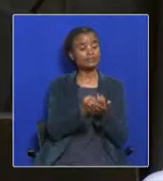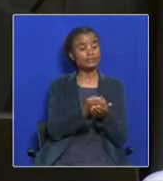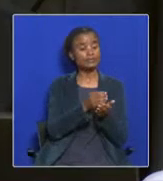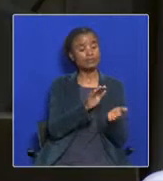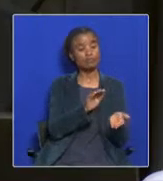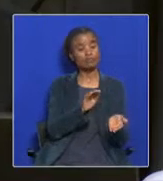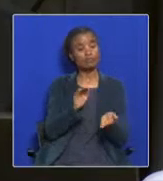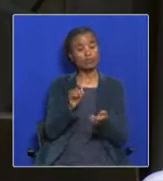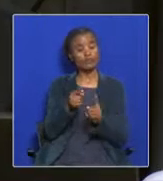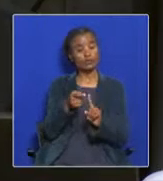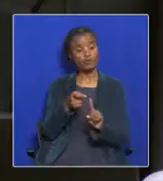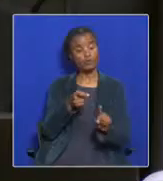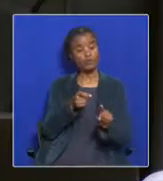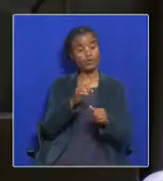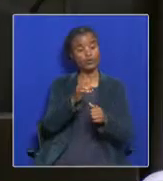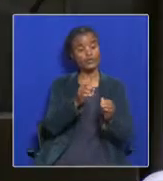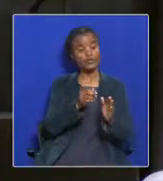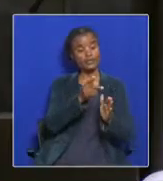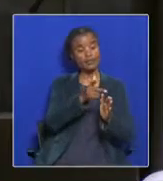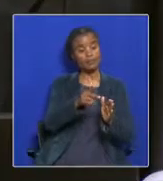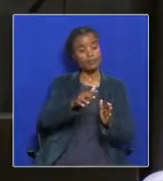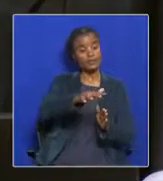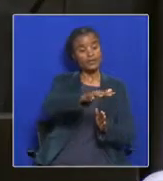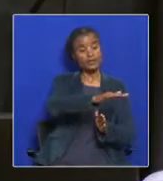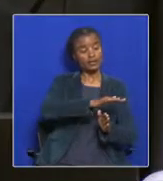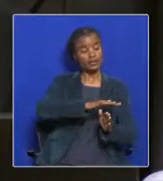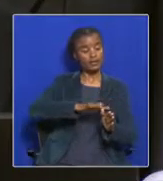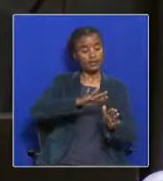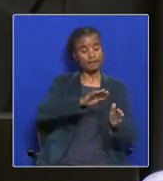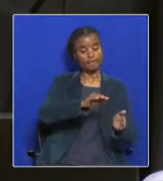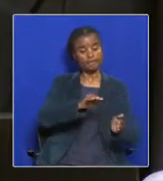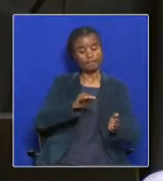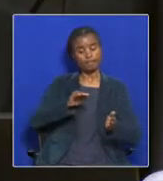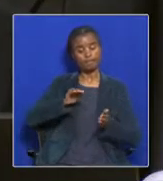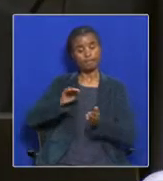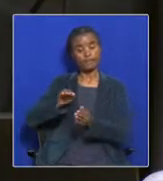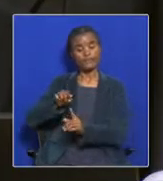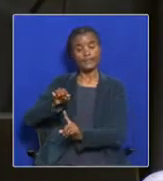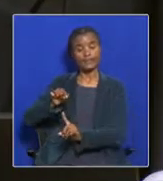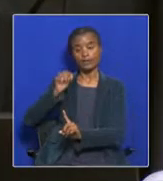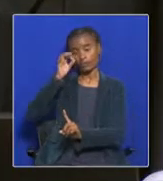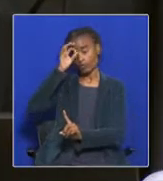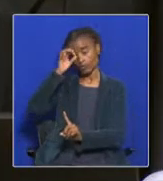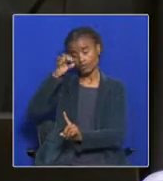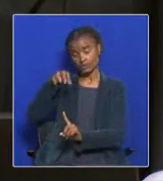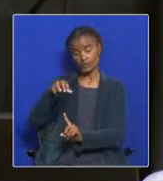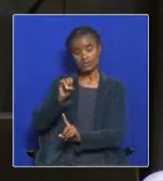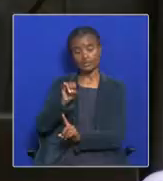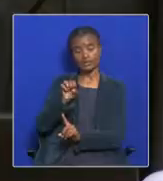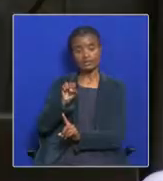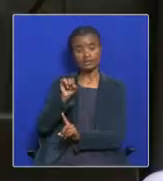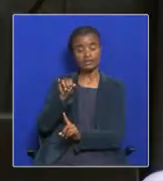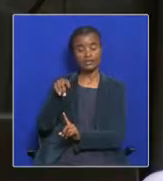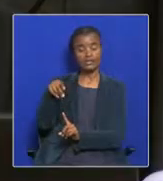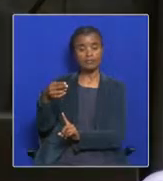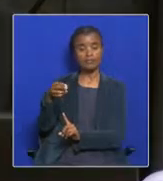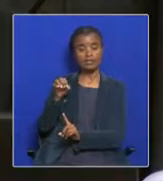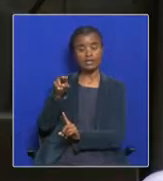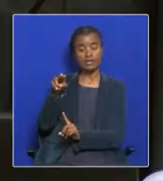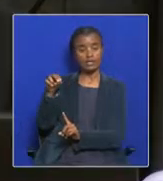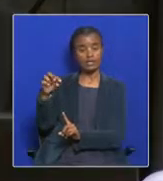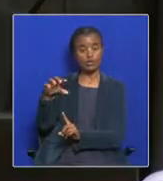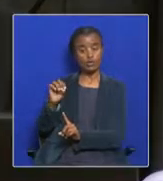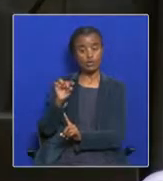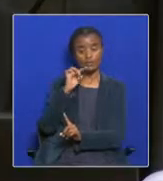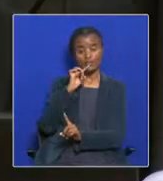to Isipingo, that you allowed these things to be moved without being bagged, without